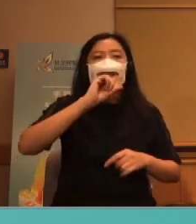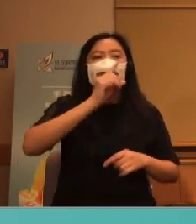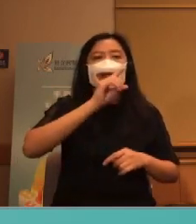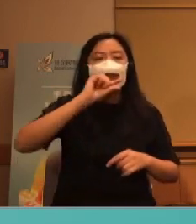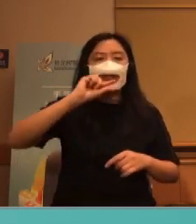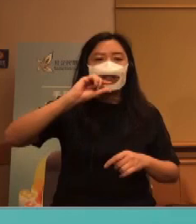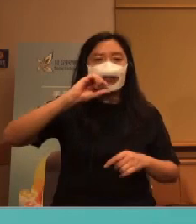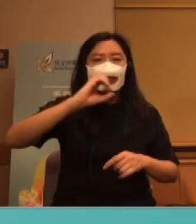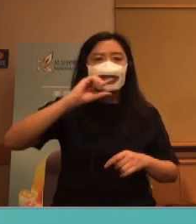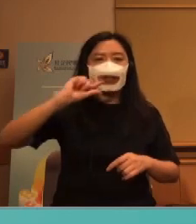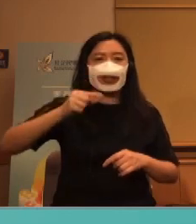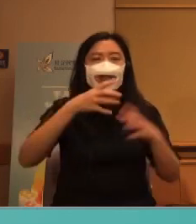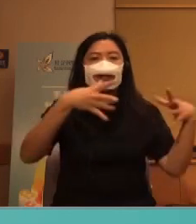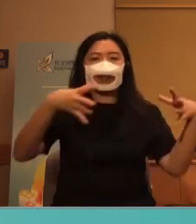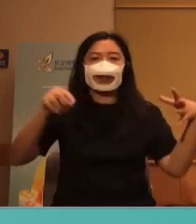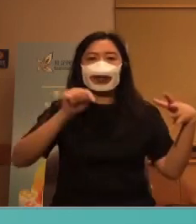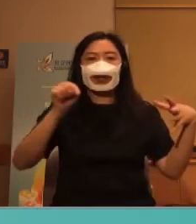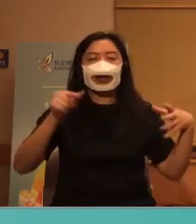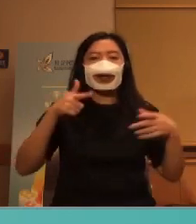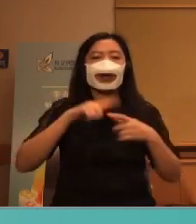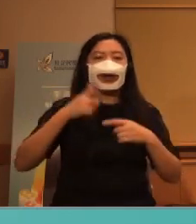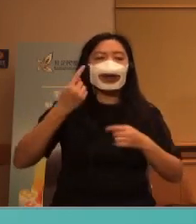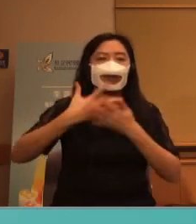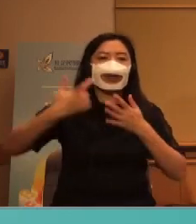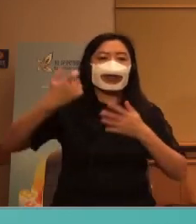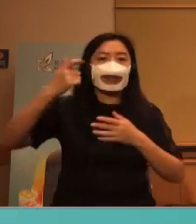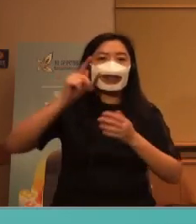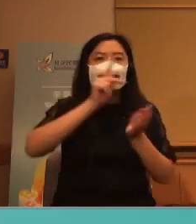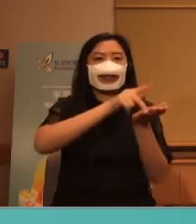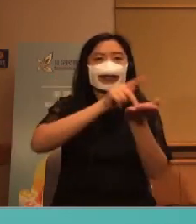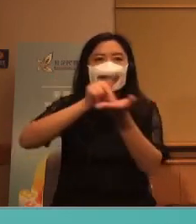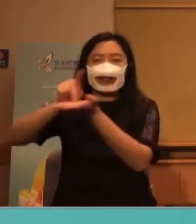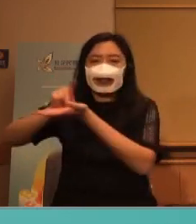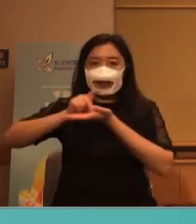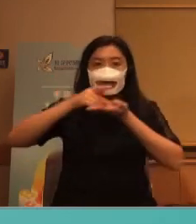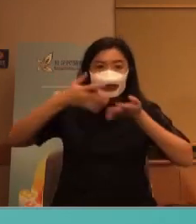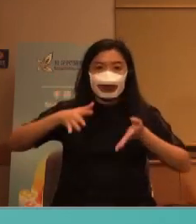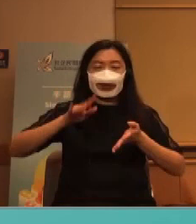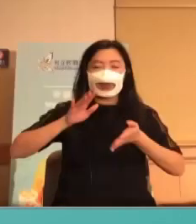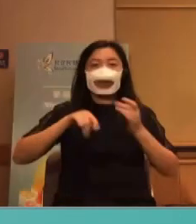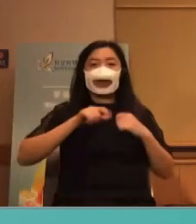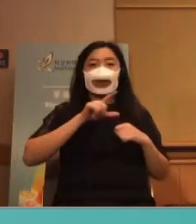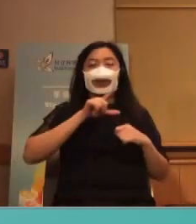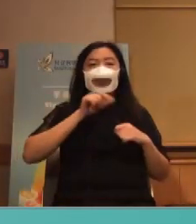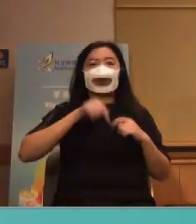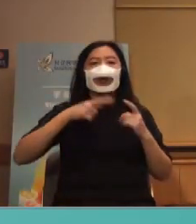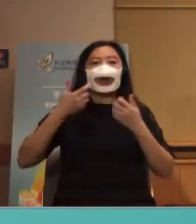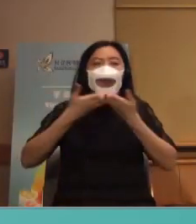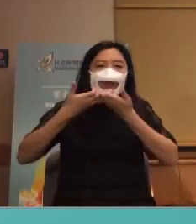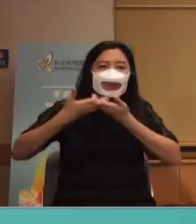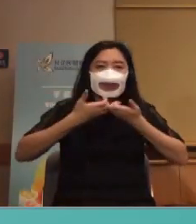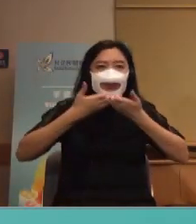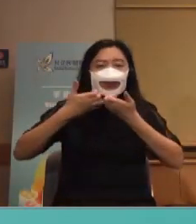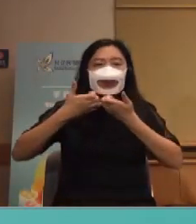crypto lenders. Luna was like an algorithmic stable coin where basically it imploded because it got way too big,